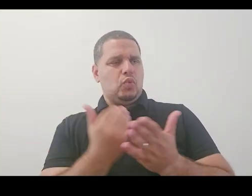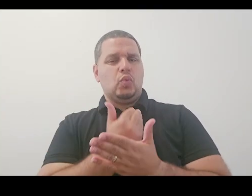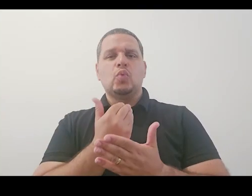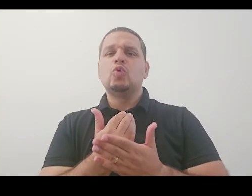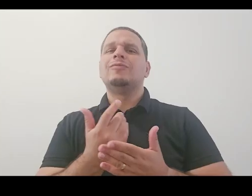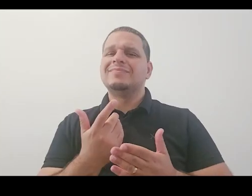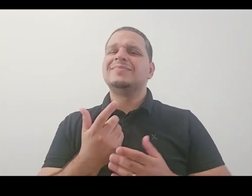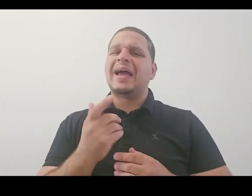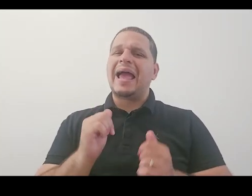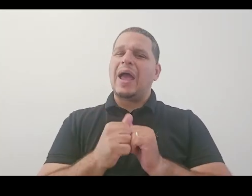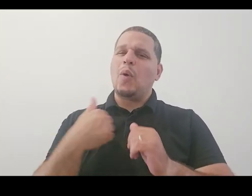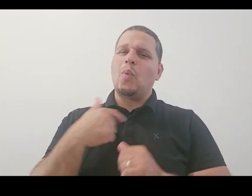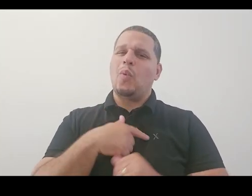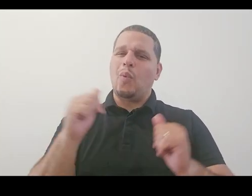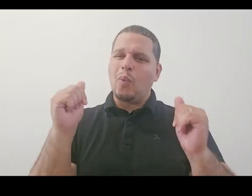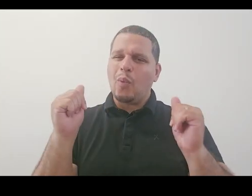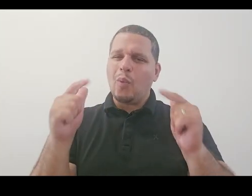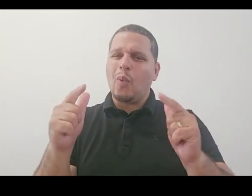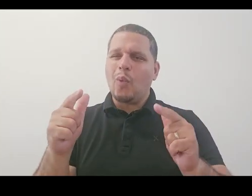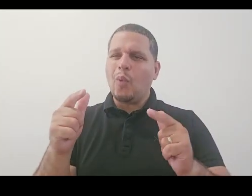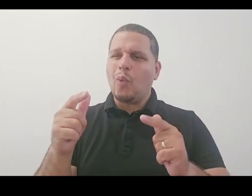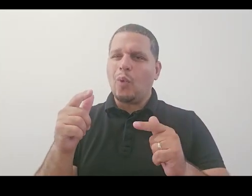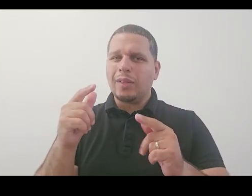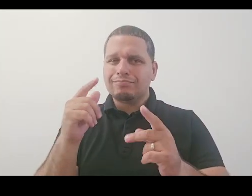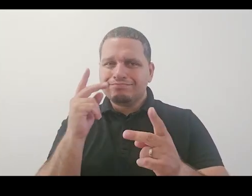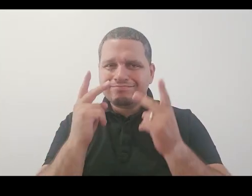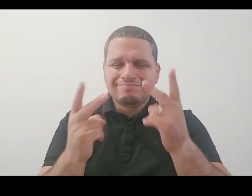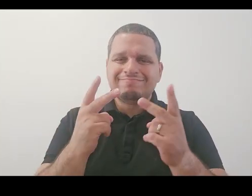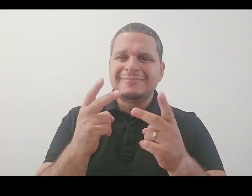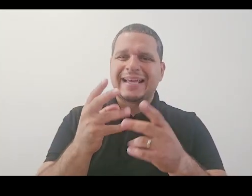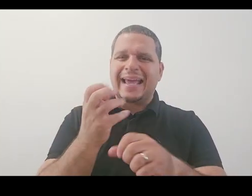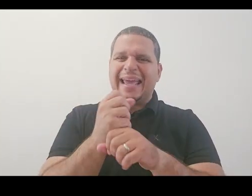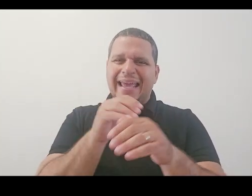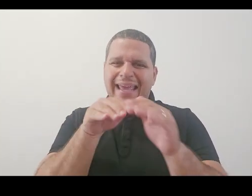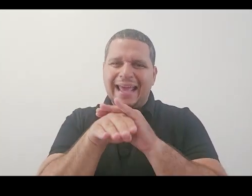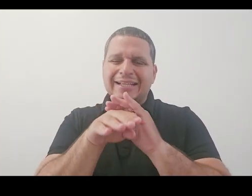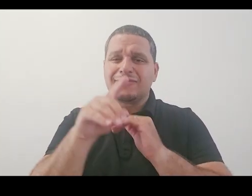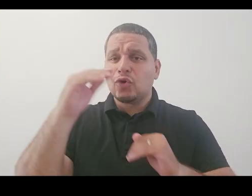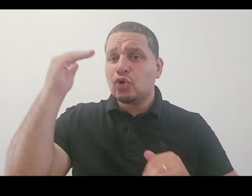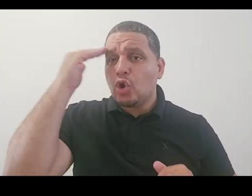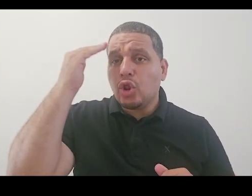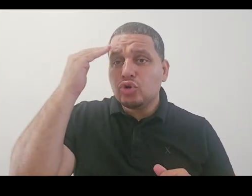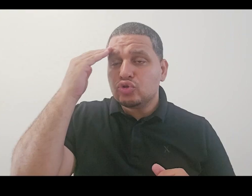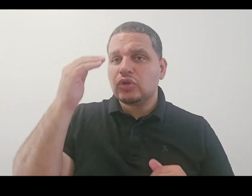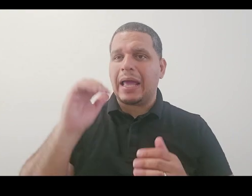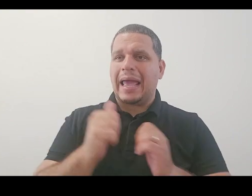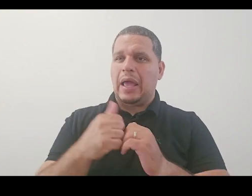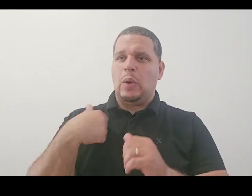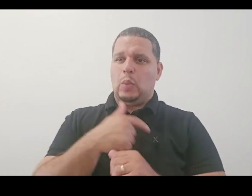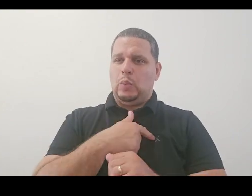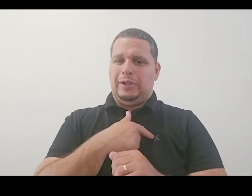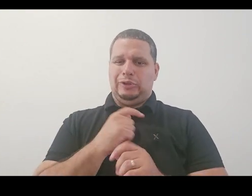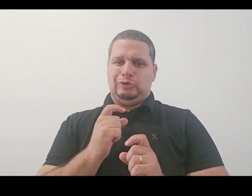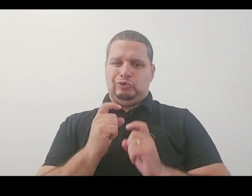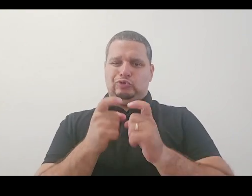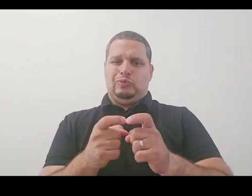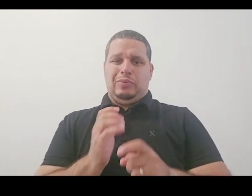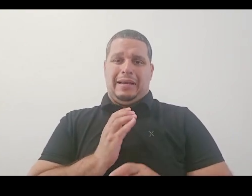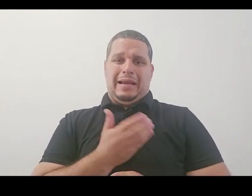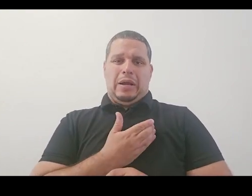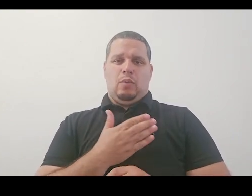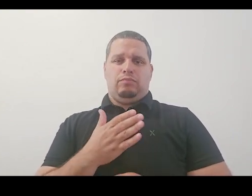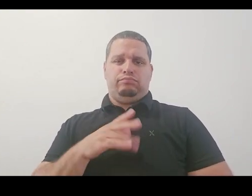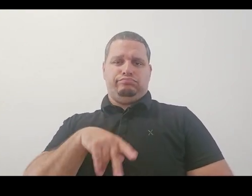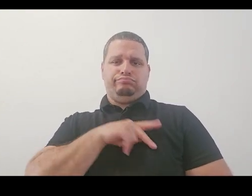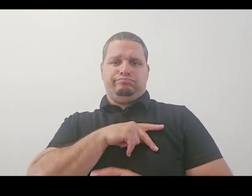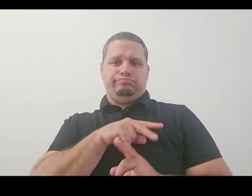in different ways, we all perceive and gain knowledge and gain access to knowledge and also contribute our own perspectives. So